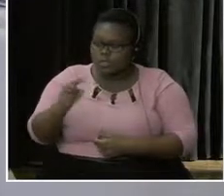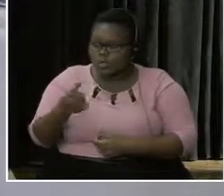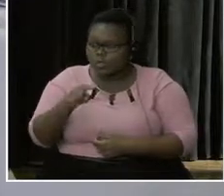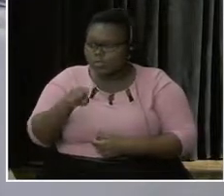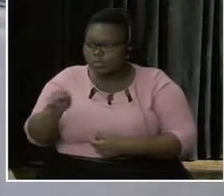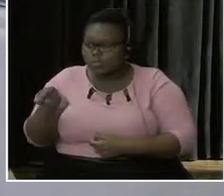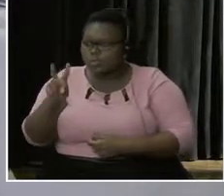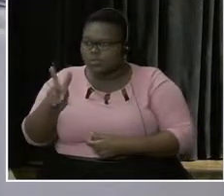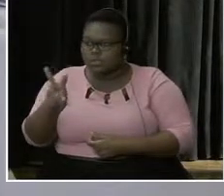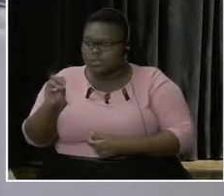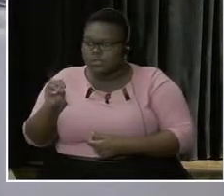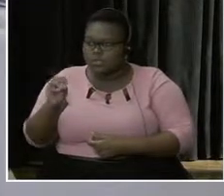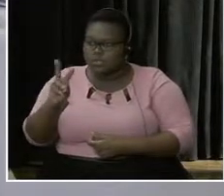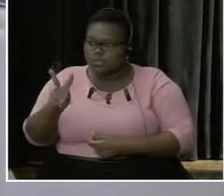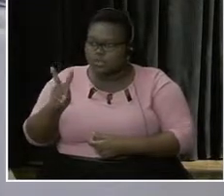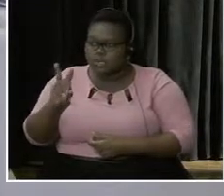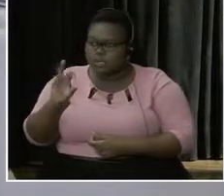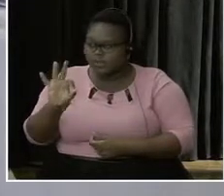2022-2023,